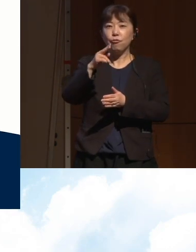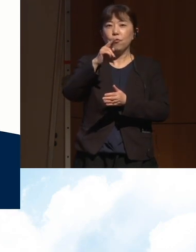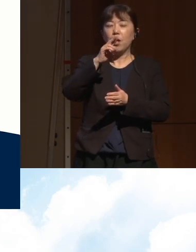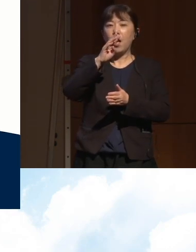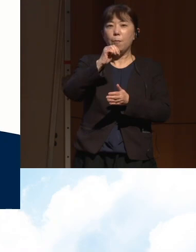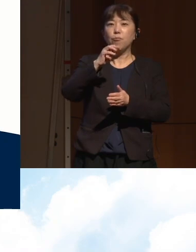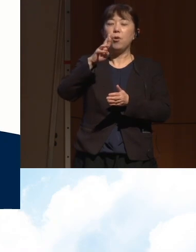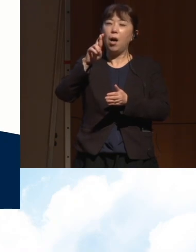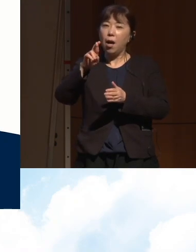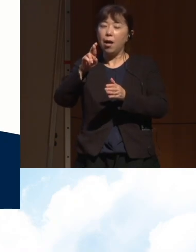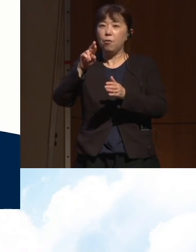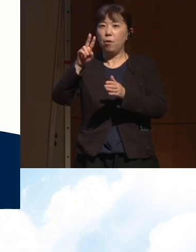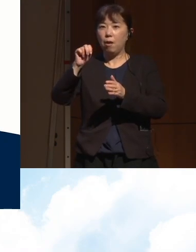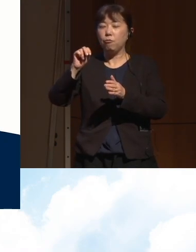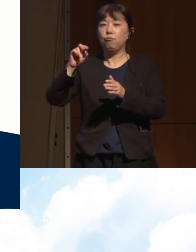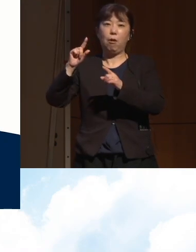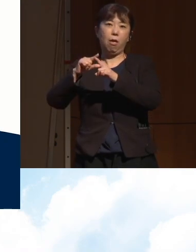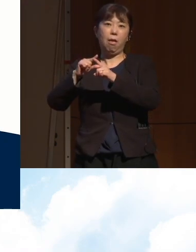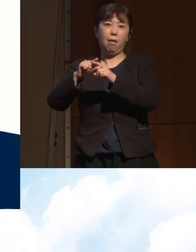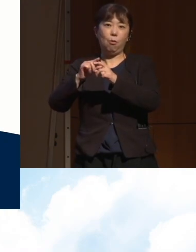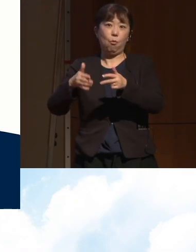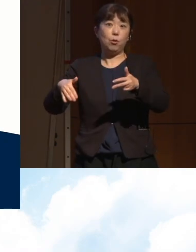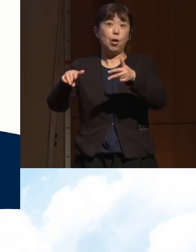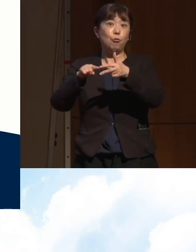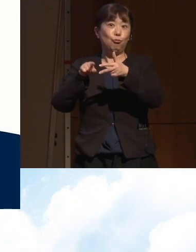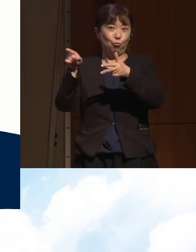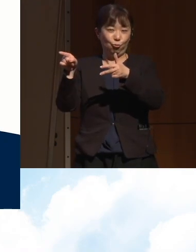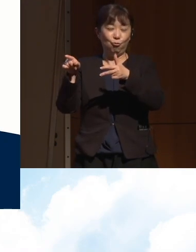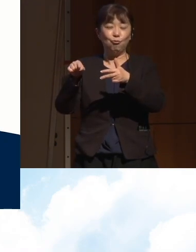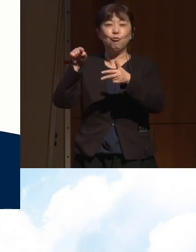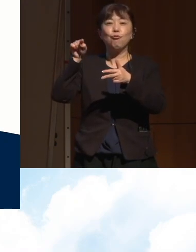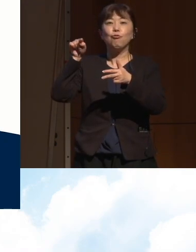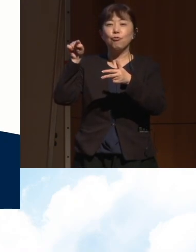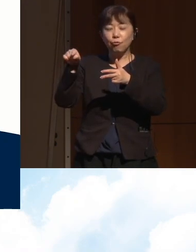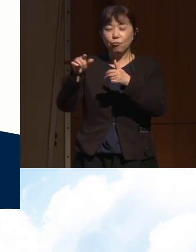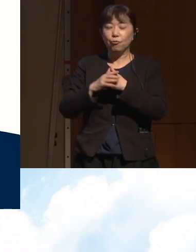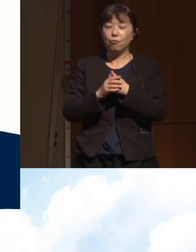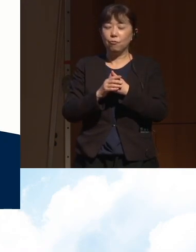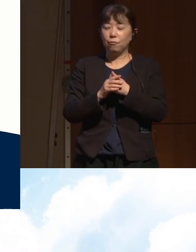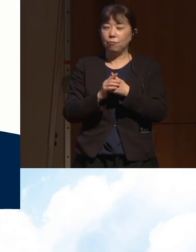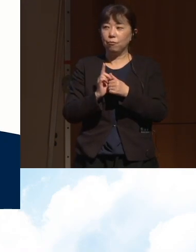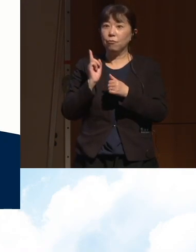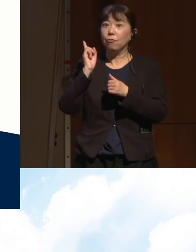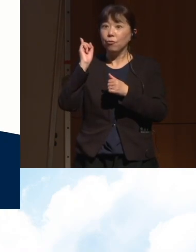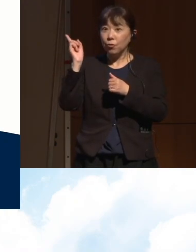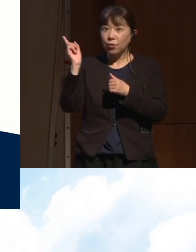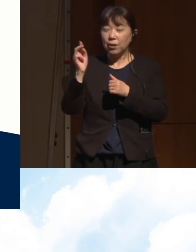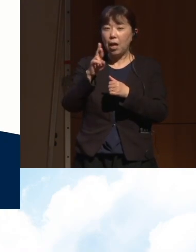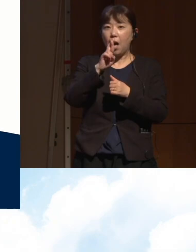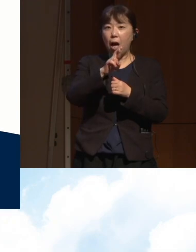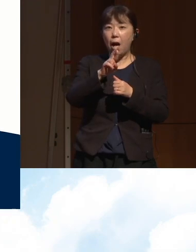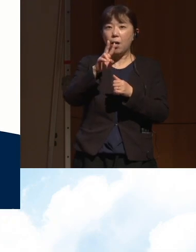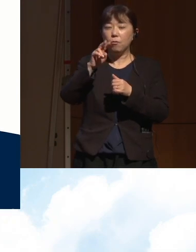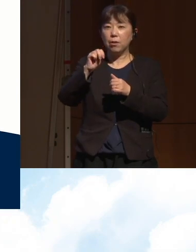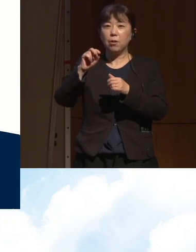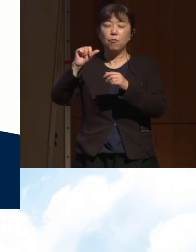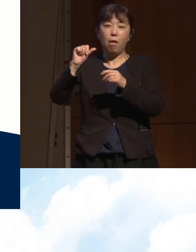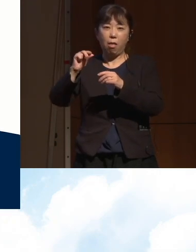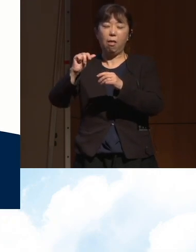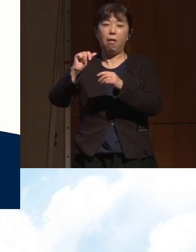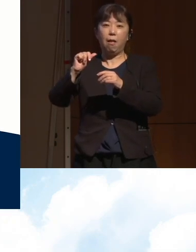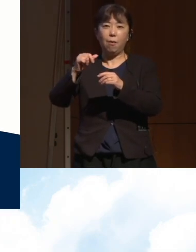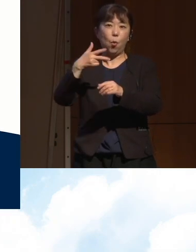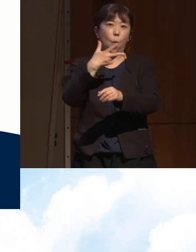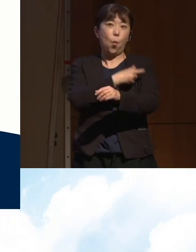Kigali. They were building the first full-scale commercial mRNA vaccine manufacturing facility in Africa, and we wanted